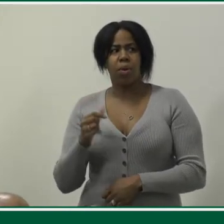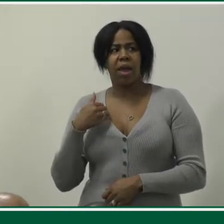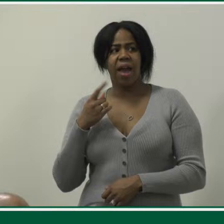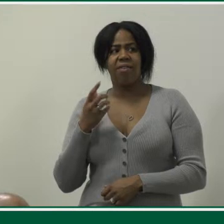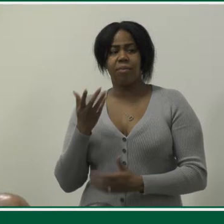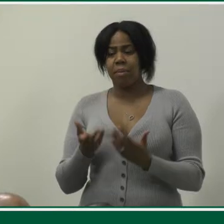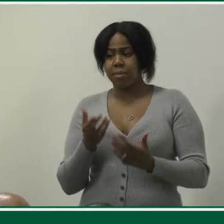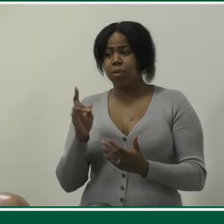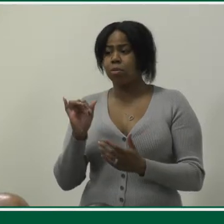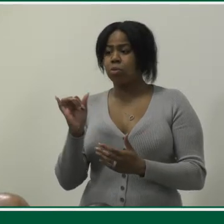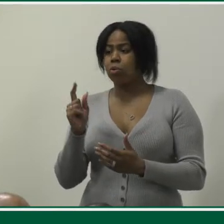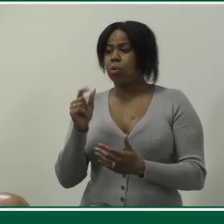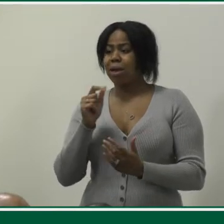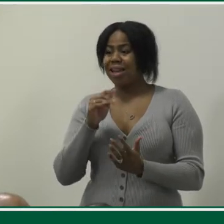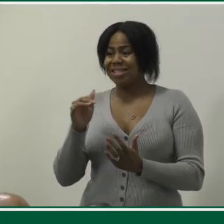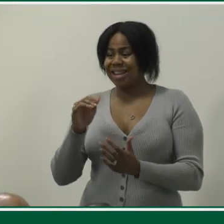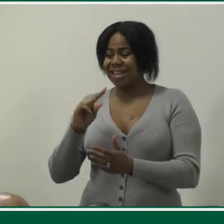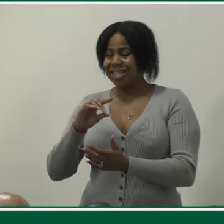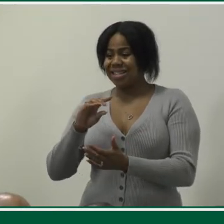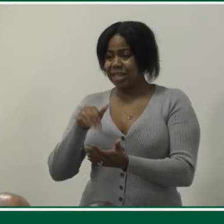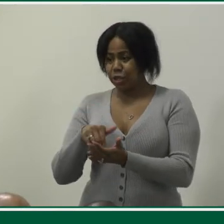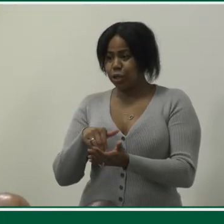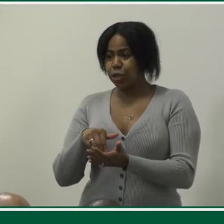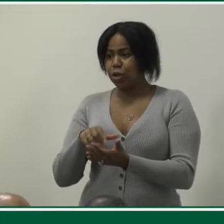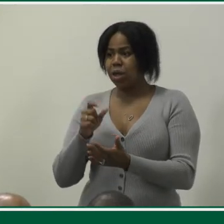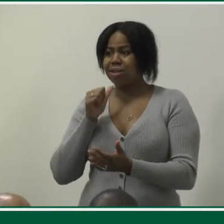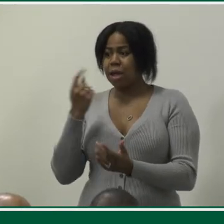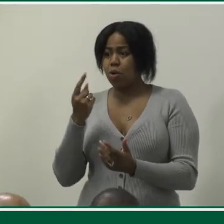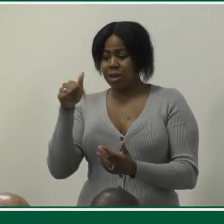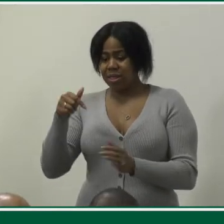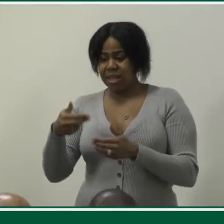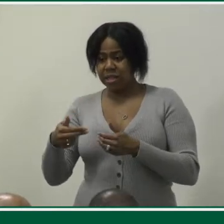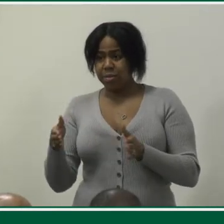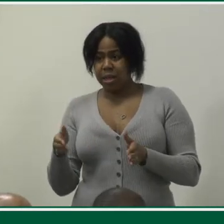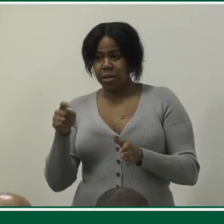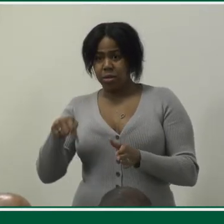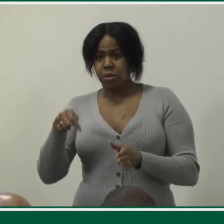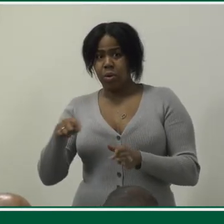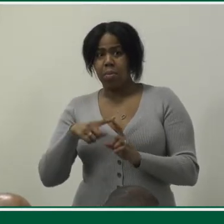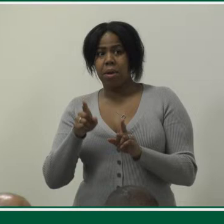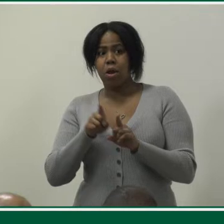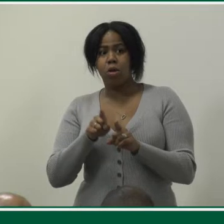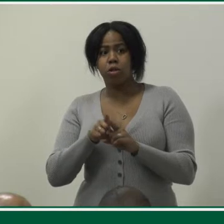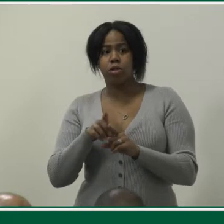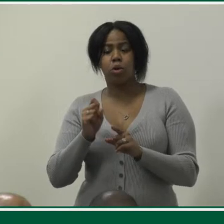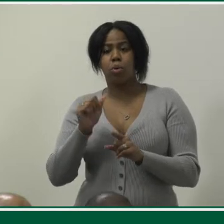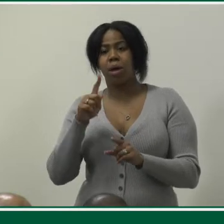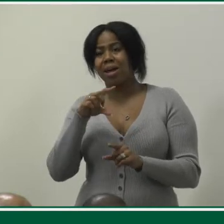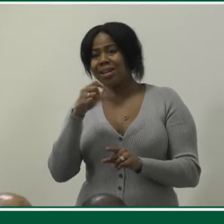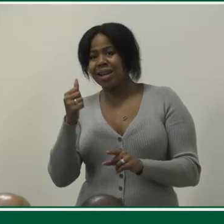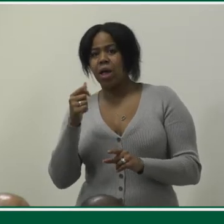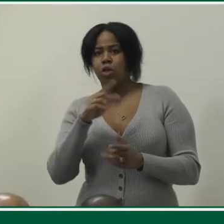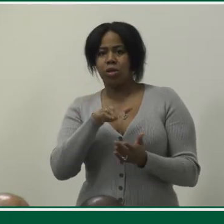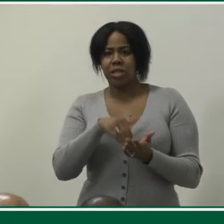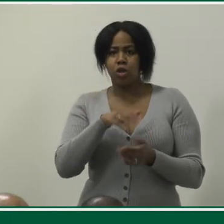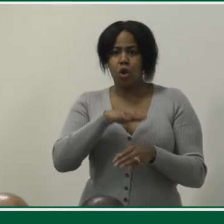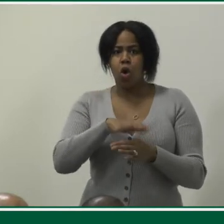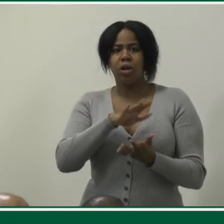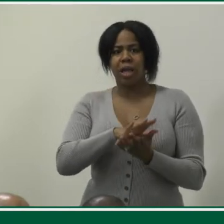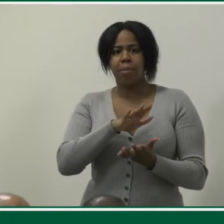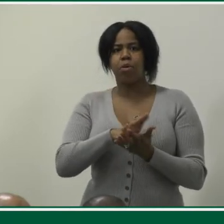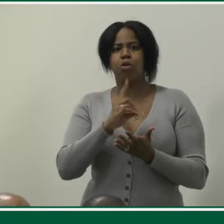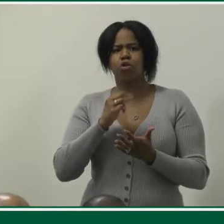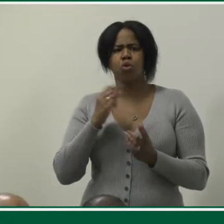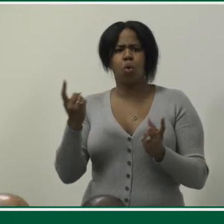set aside. So not only is there this physical space and the office suite, but there's also their own center on campus for them to be able to